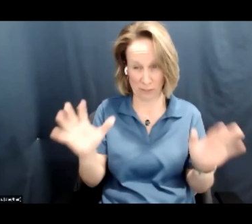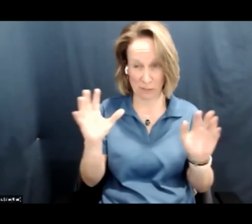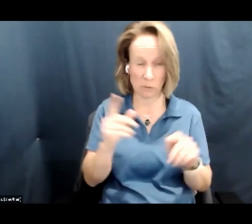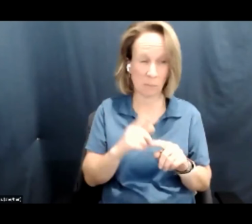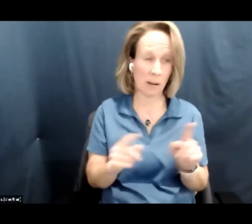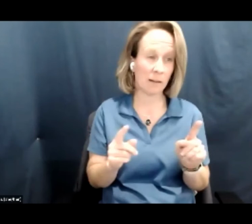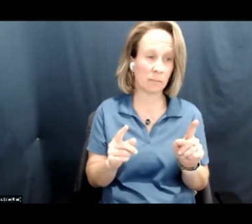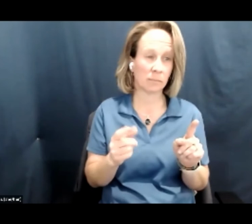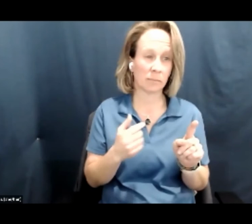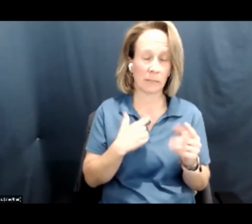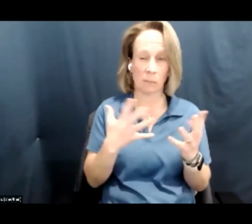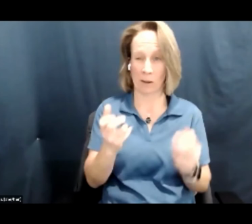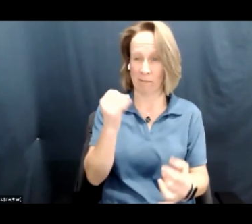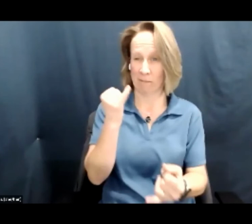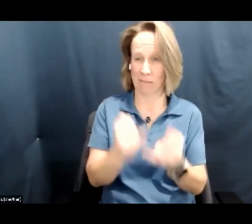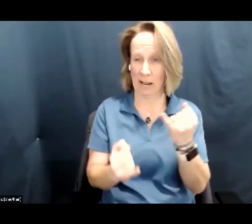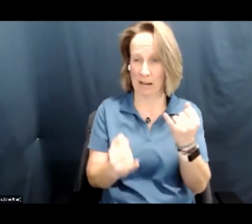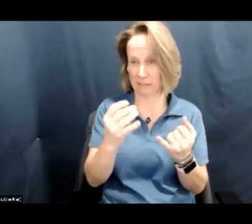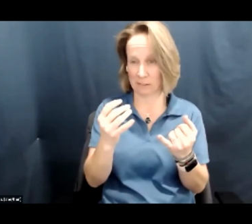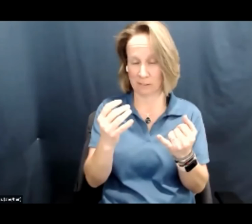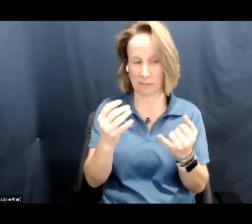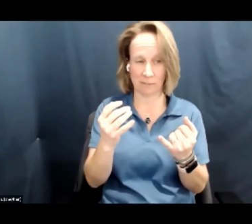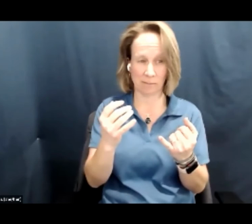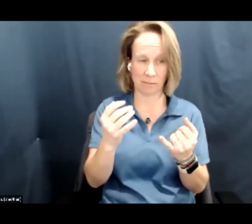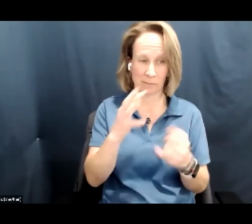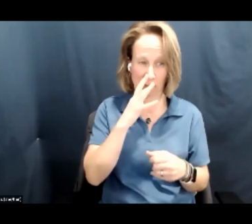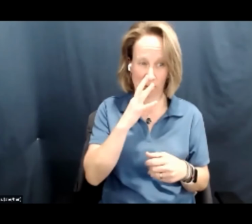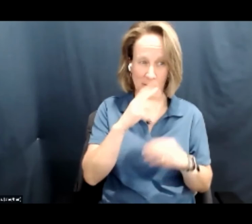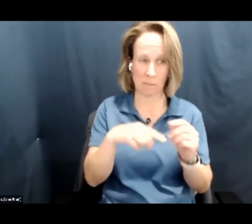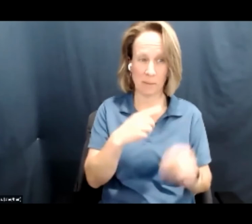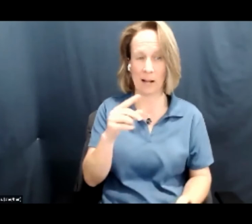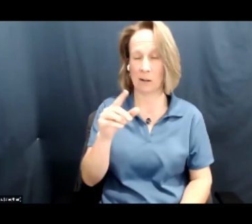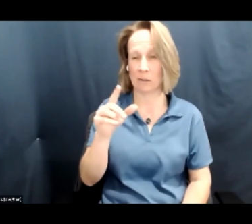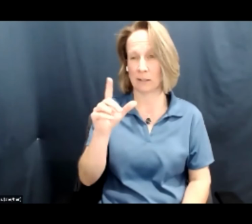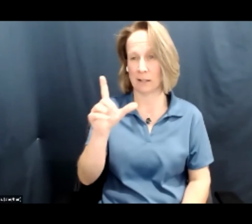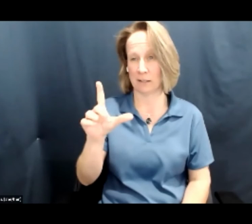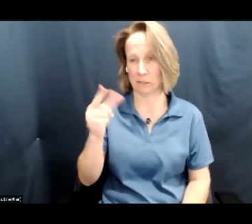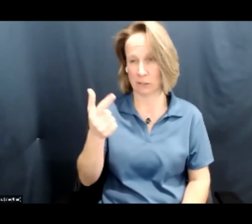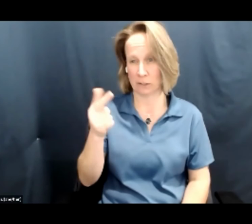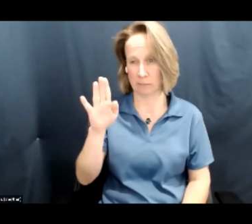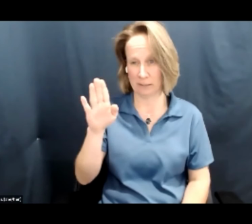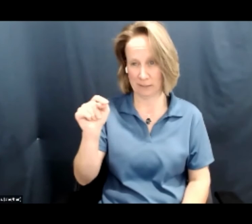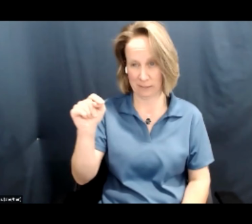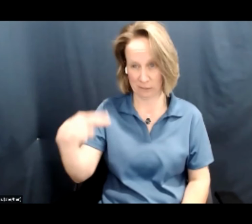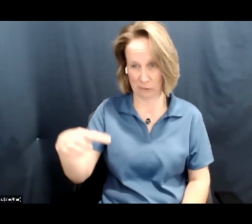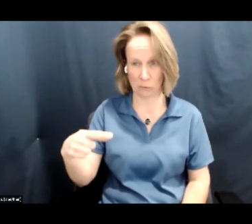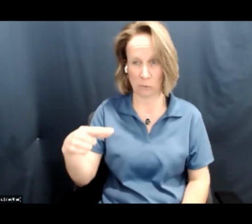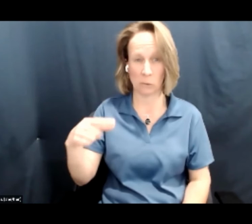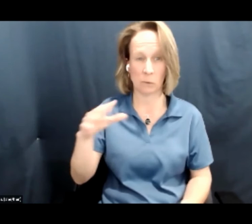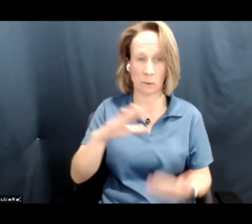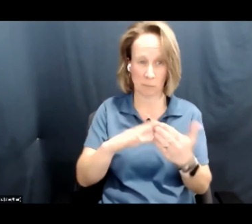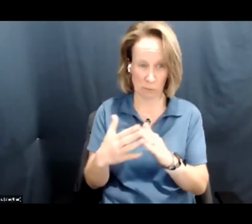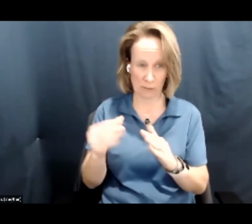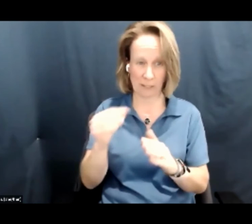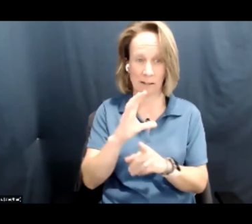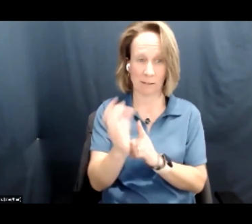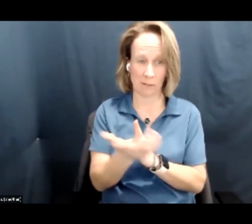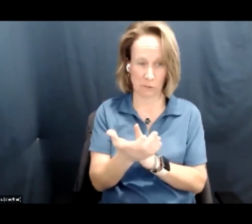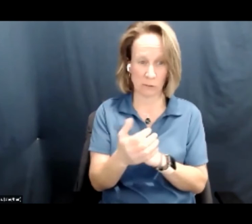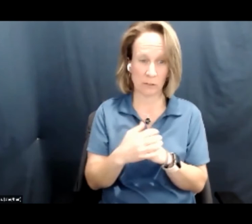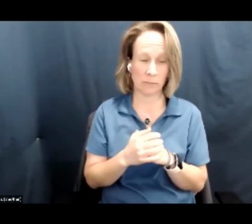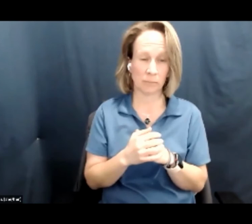make a final note about LGBTQ communities and cultures. And for us to really keep in mind that there's no